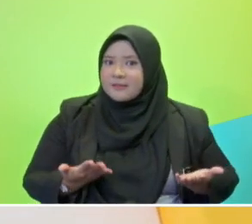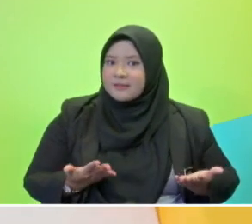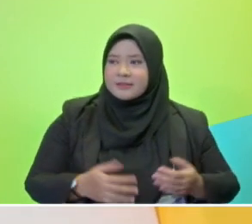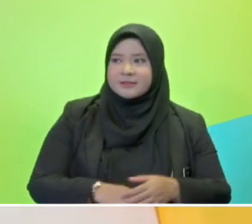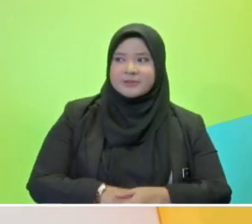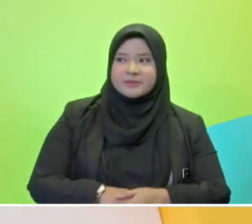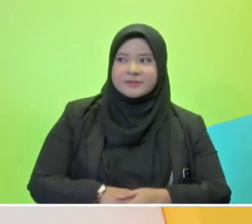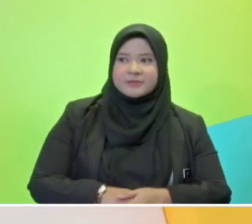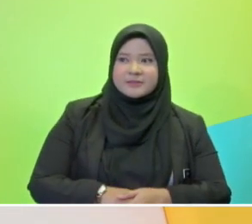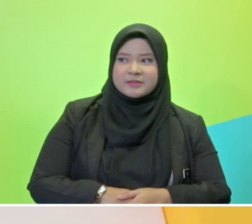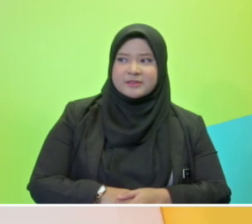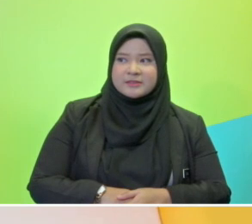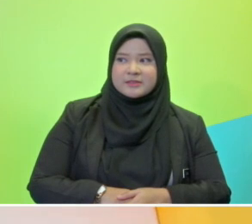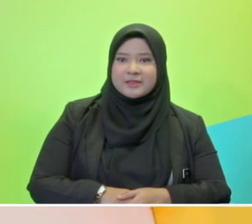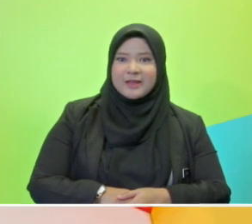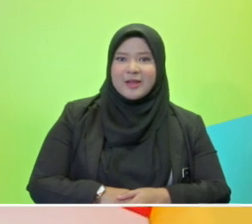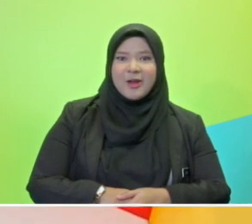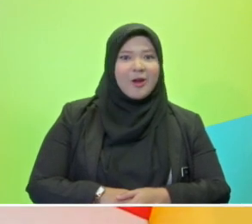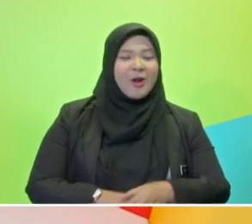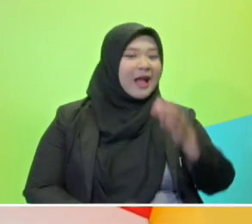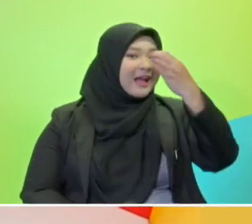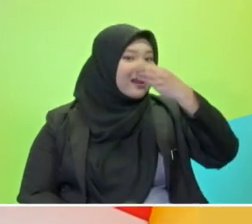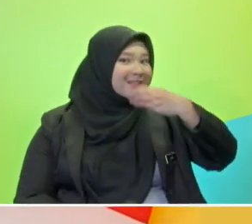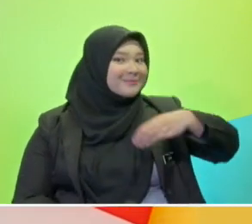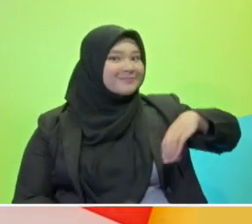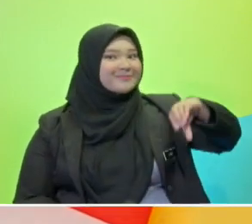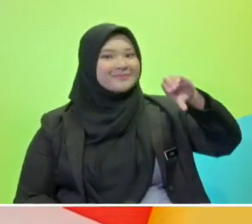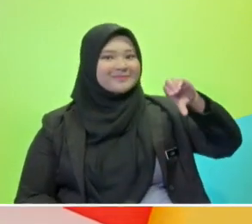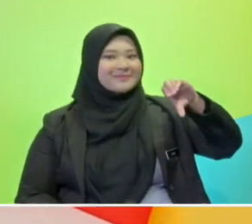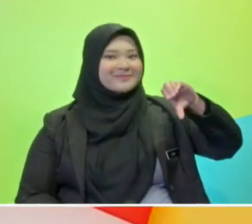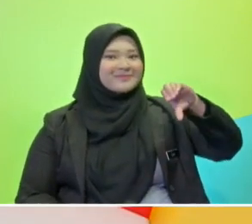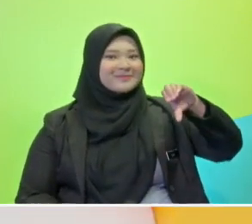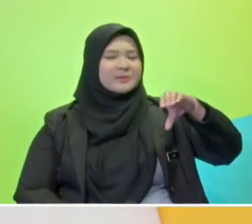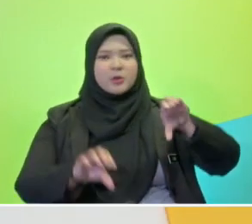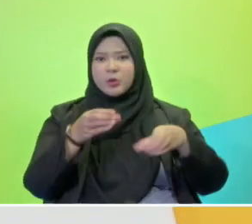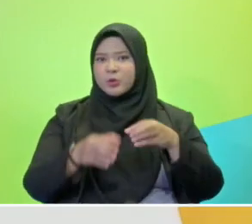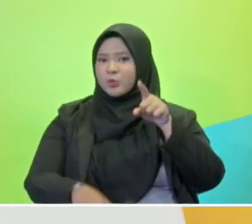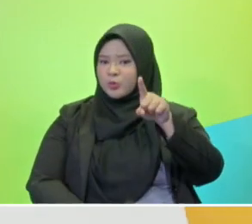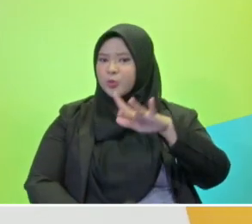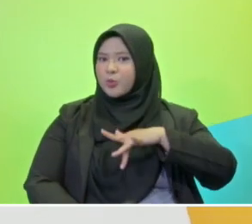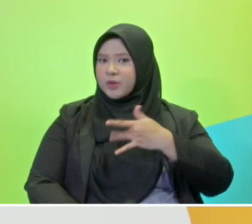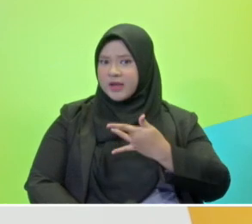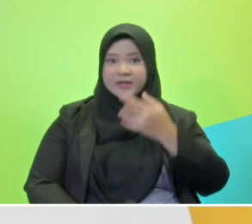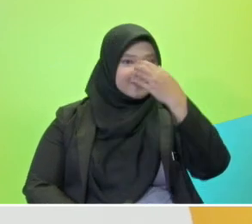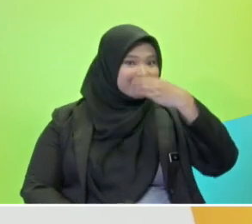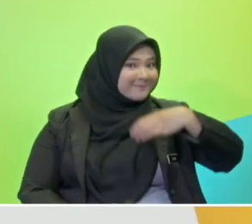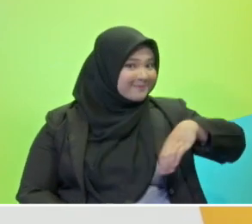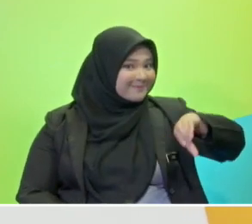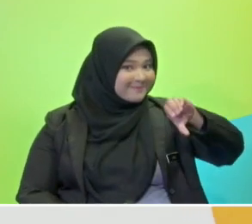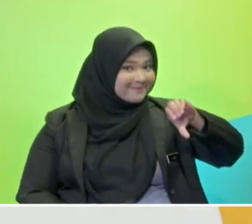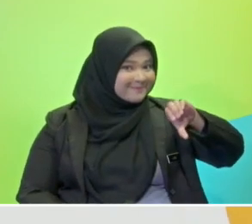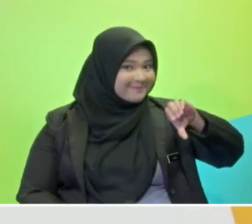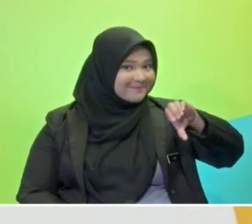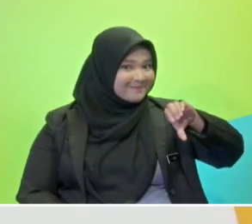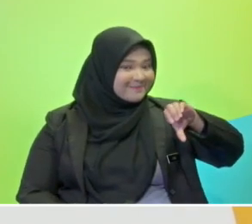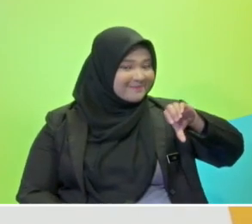What's that? An elephant. Okay. Okay, Mirza. Do you like it or not?